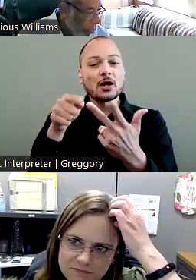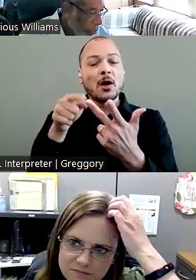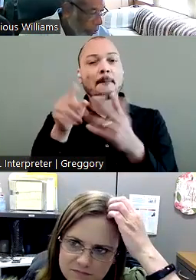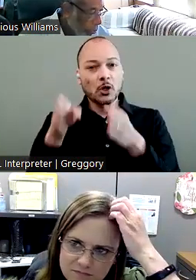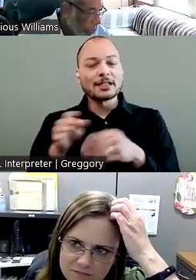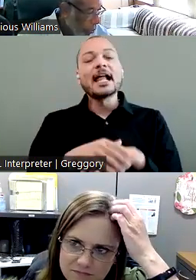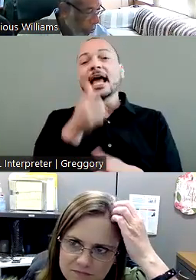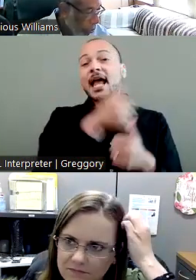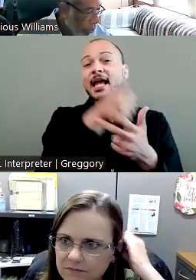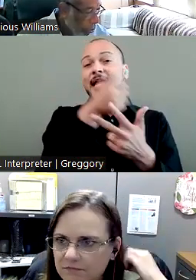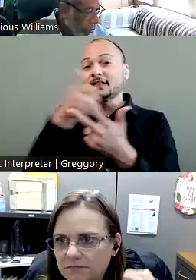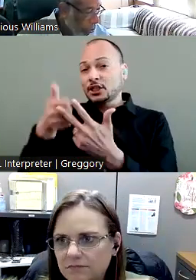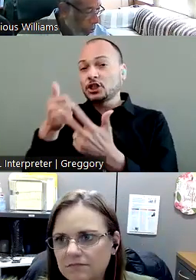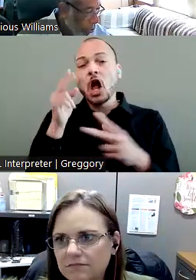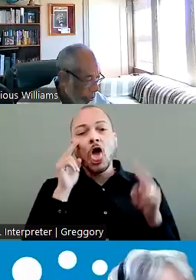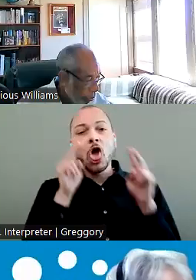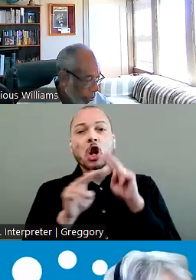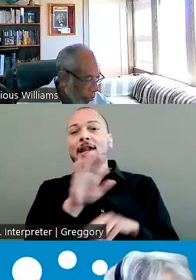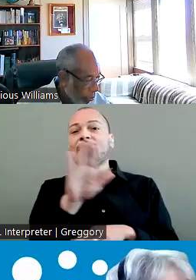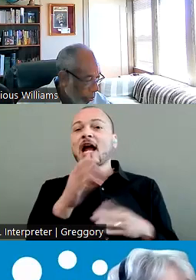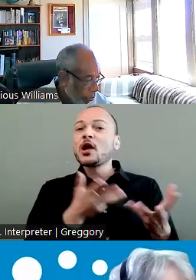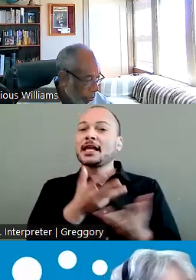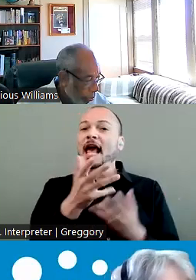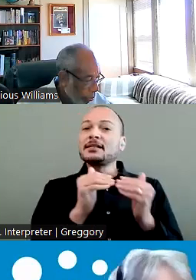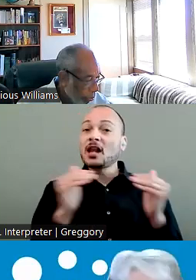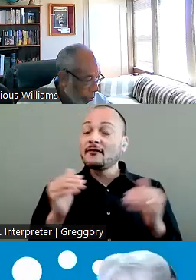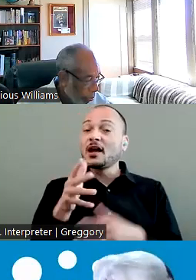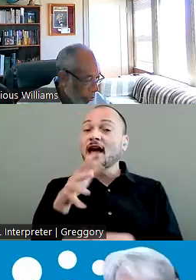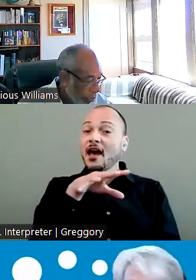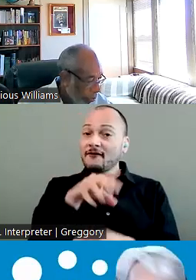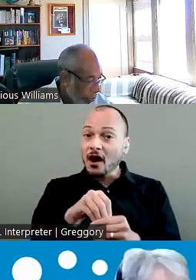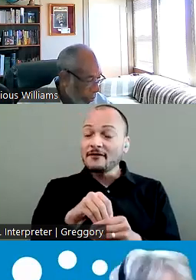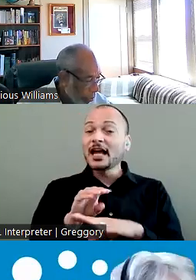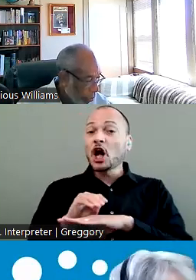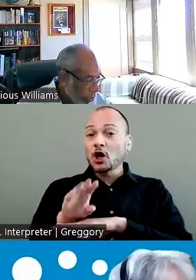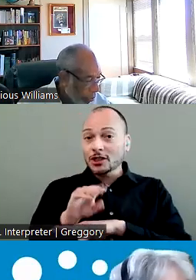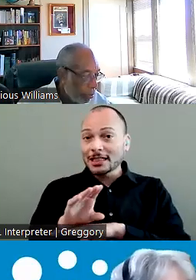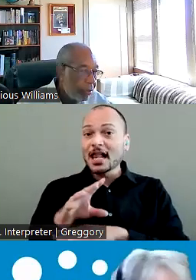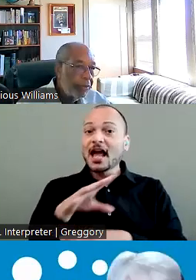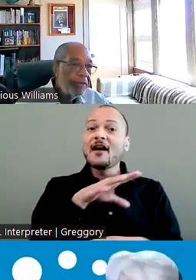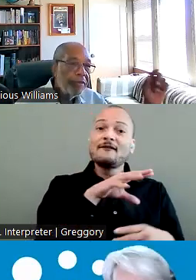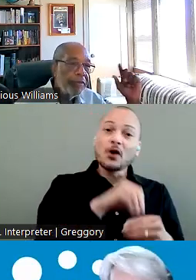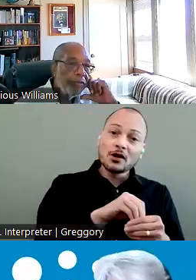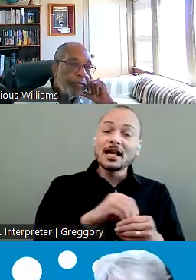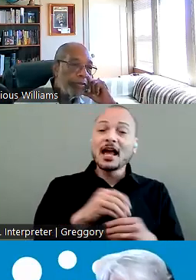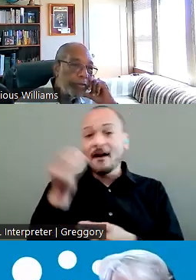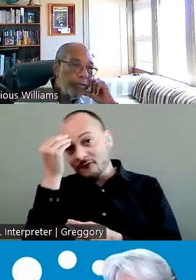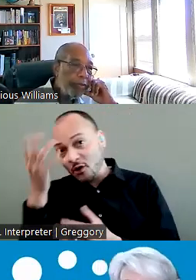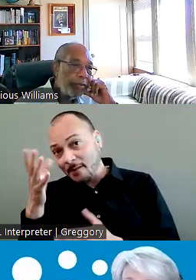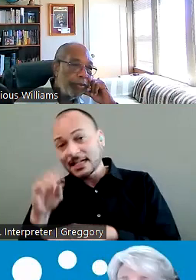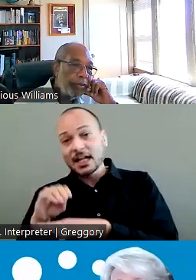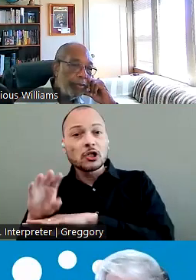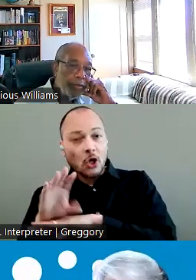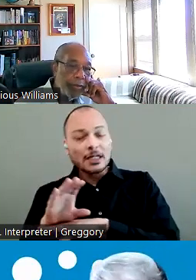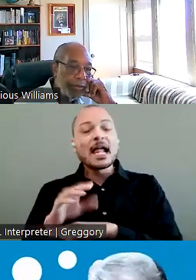at their engagement level, and it was involving, consulting, involving, informing, consulting,